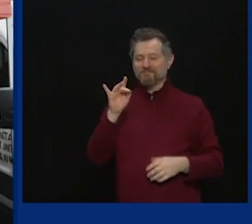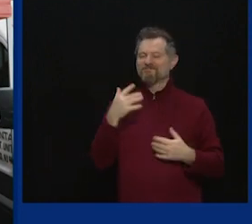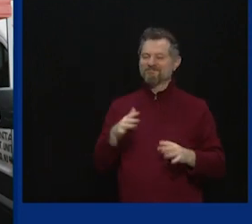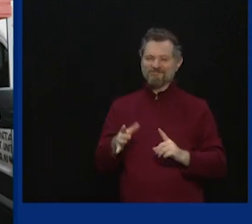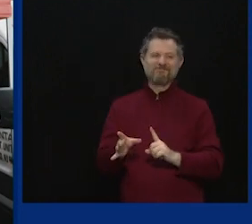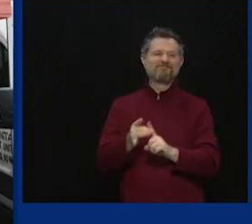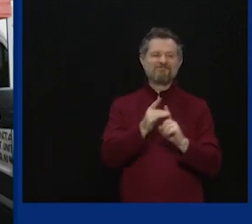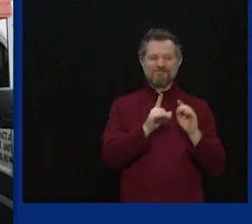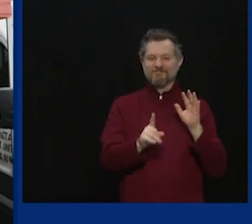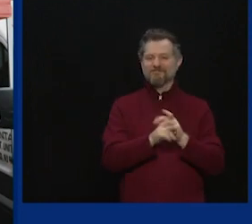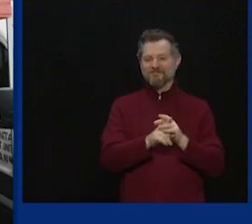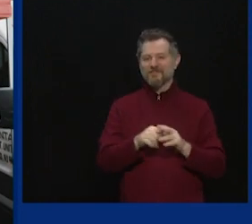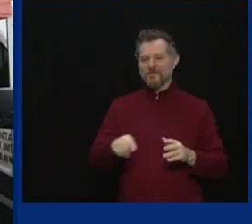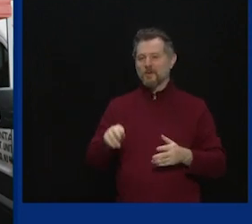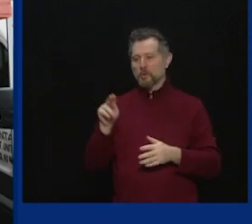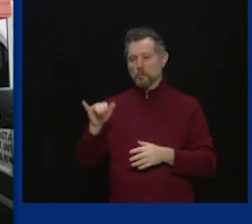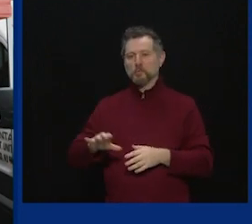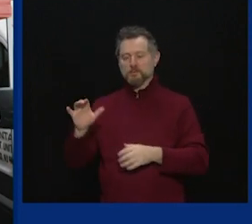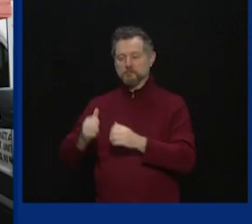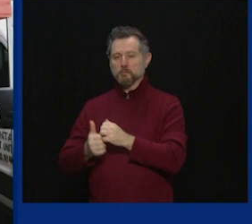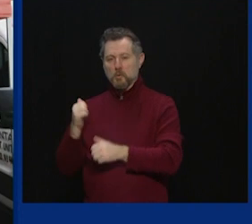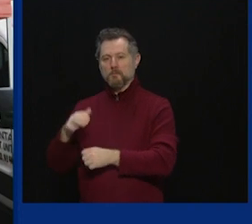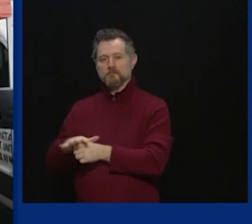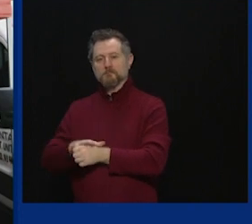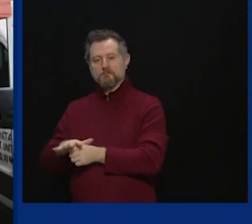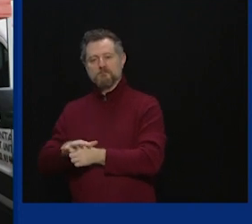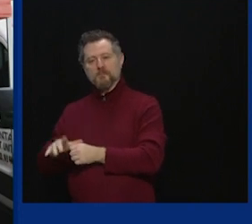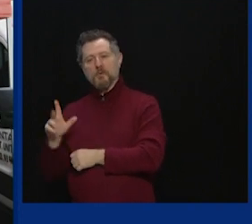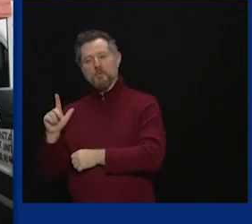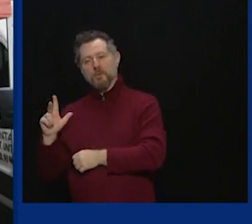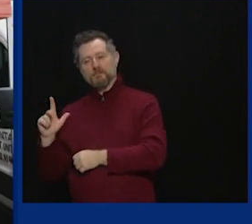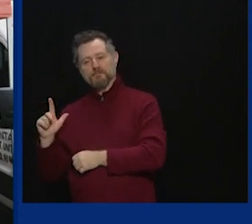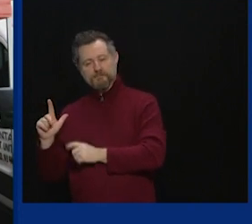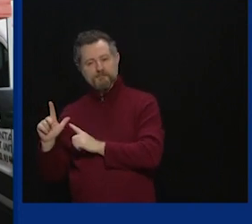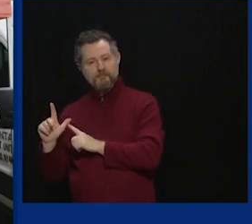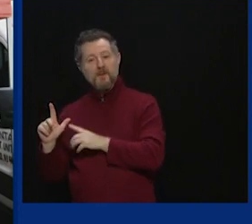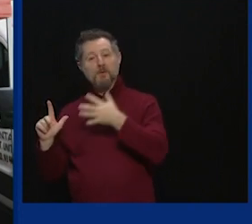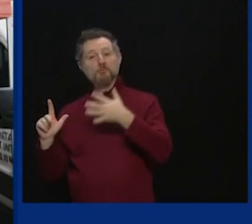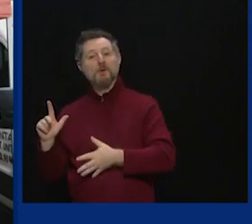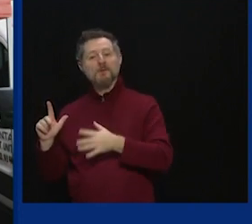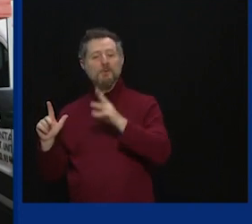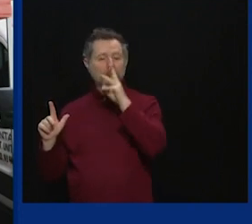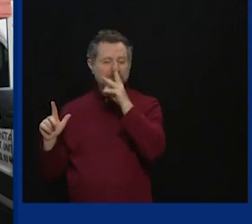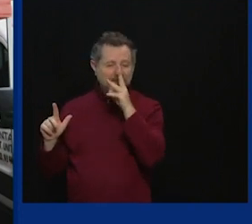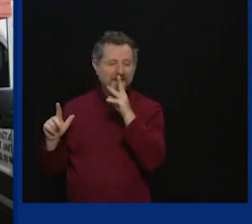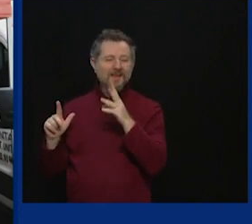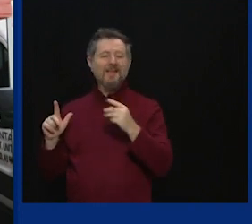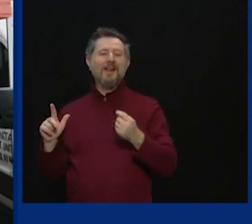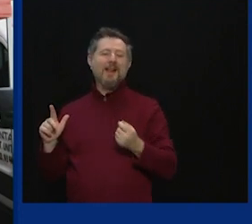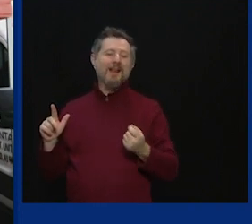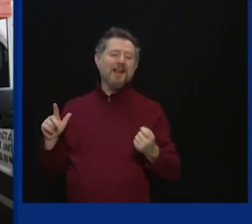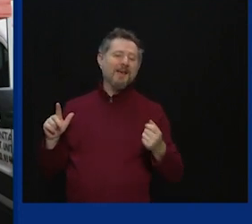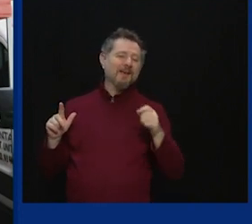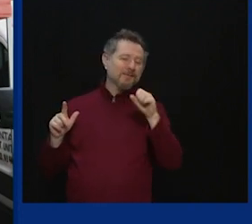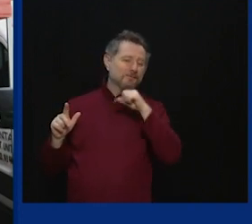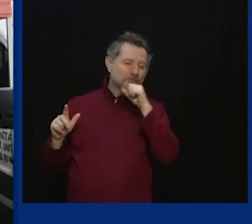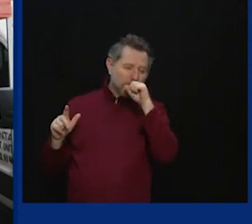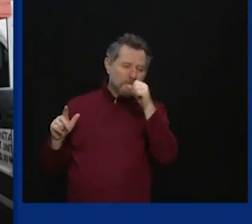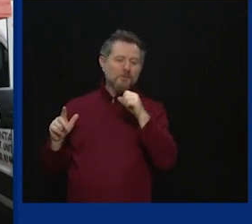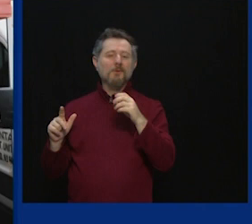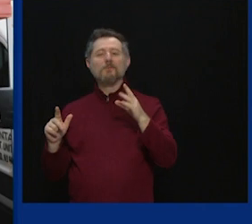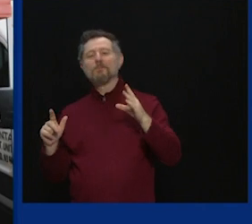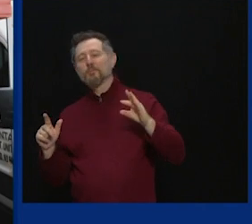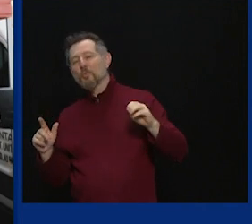23 there, and one scattering between Westchester, 4 in Suffolk, 1 in Broome, 3 in Nassau, Oneida,